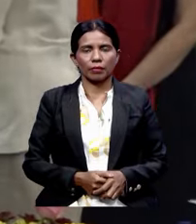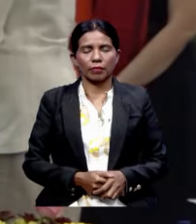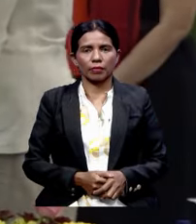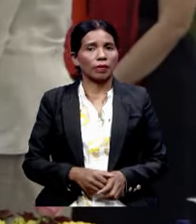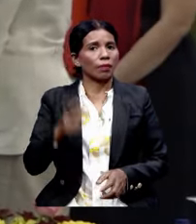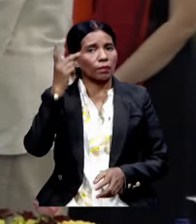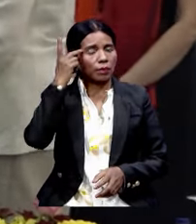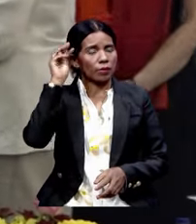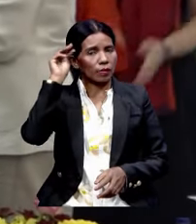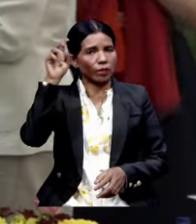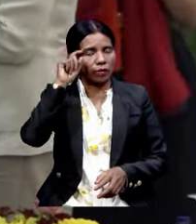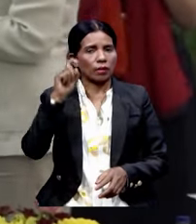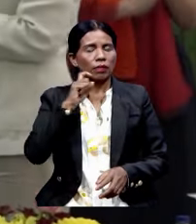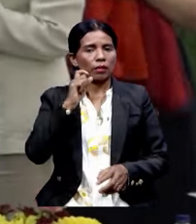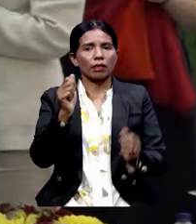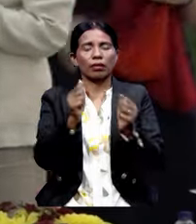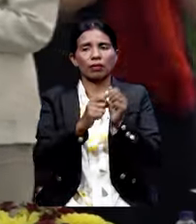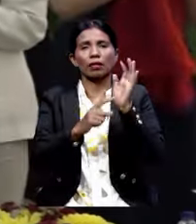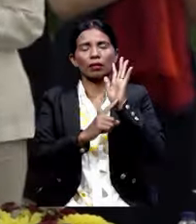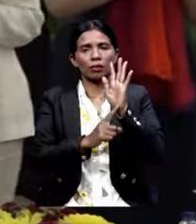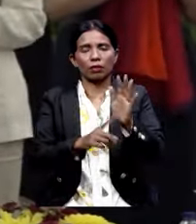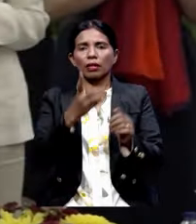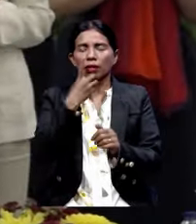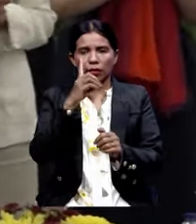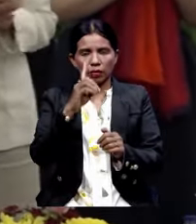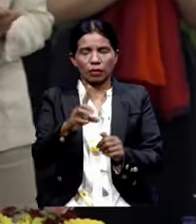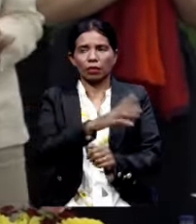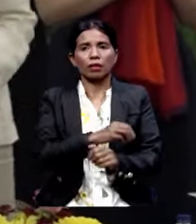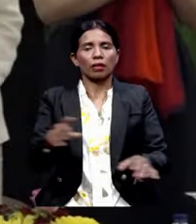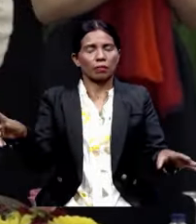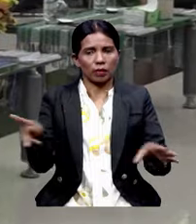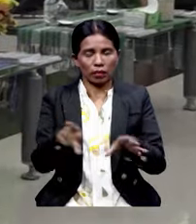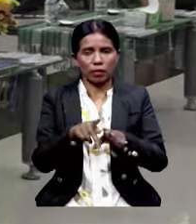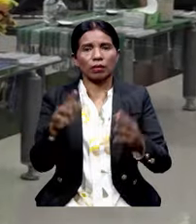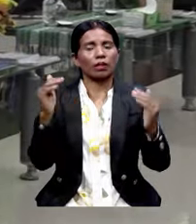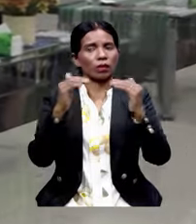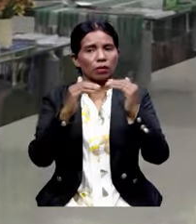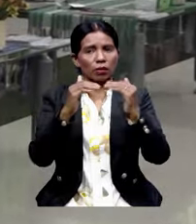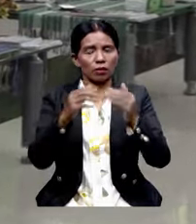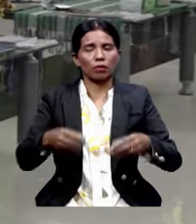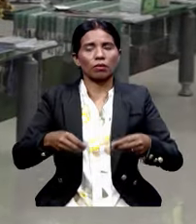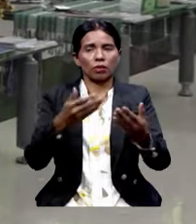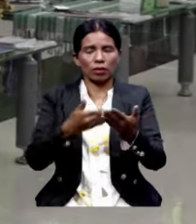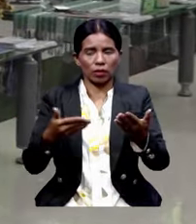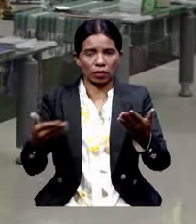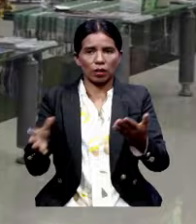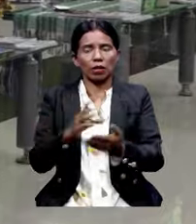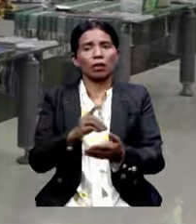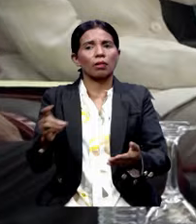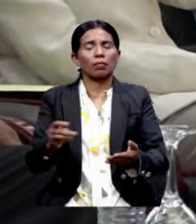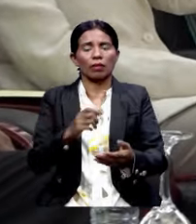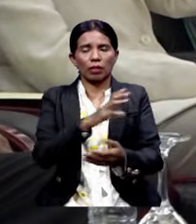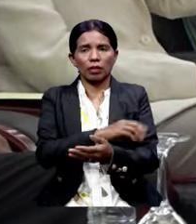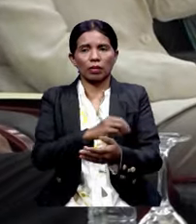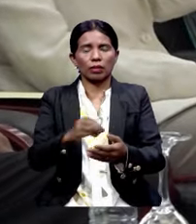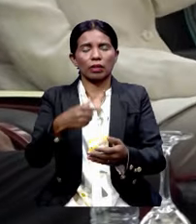Primeiro Ministro Kairola Xanana Guzmão hatou a declaração ne, a foi participa a cerimônia doação material anti-dengue, husi zige